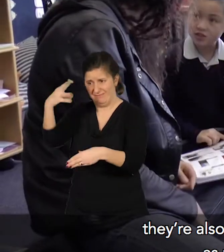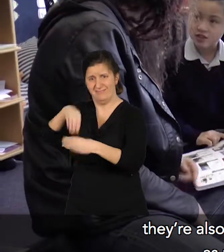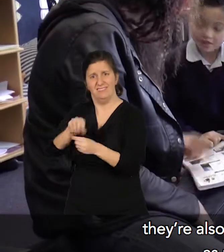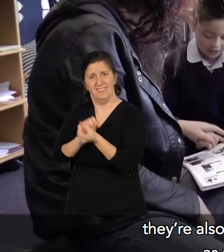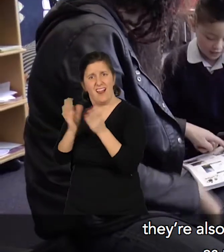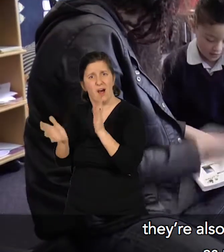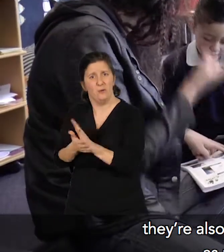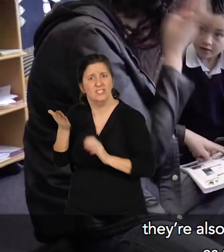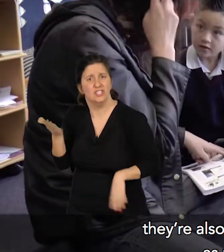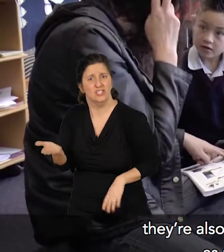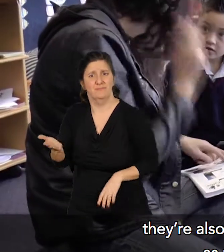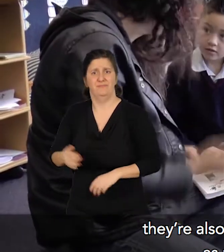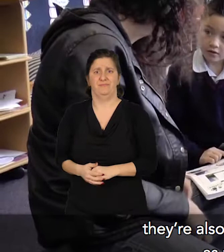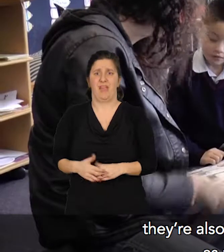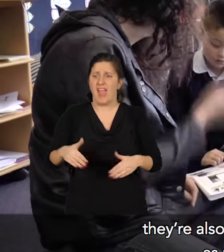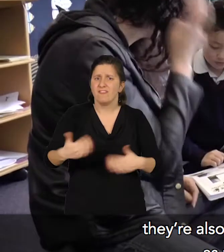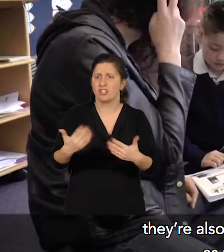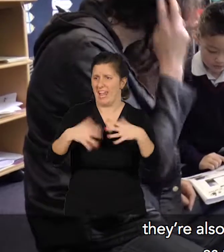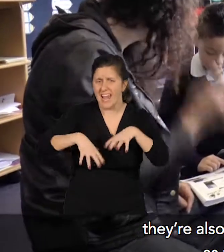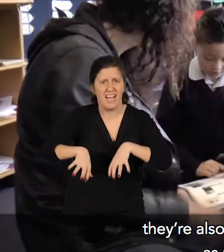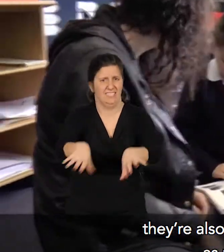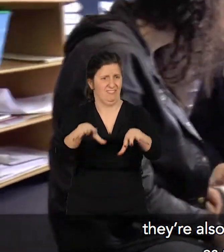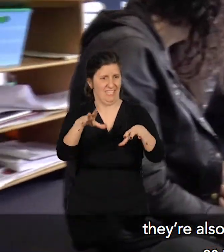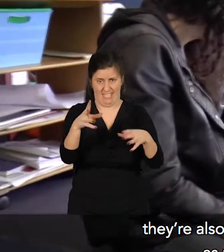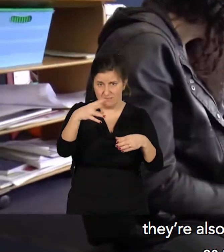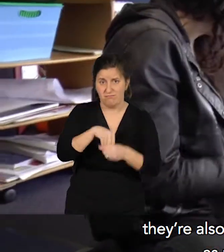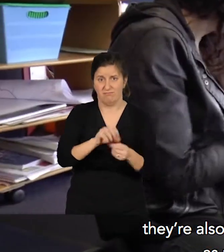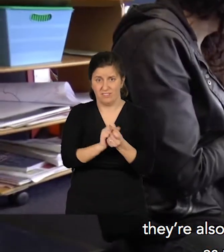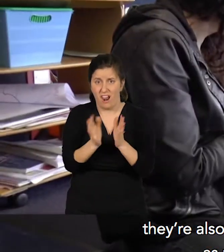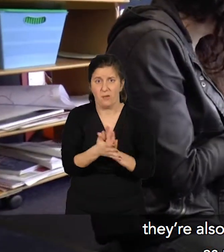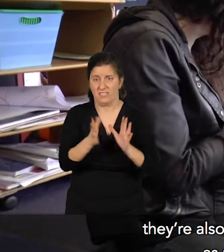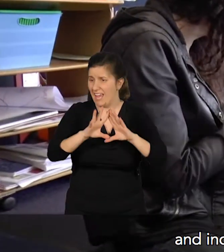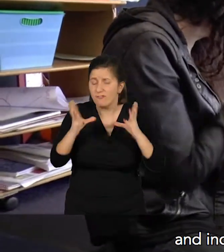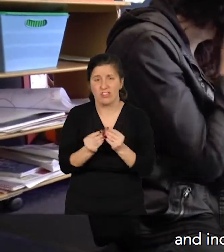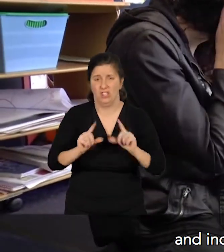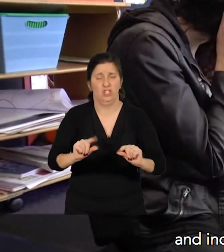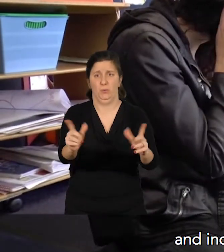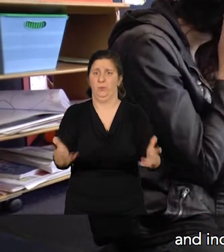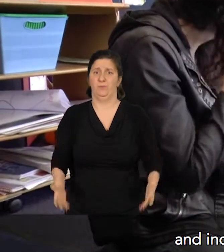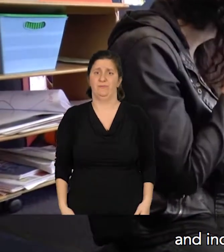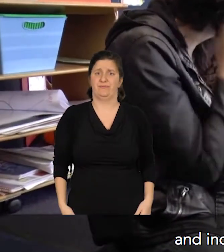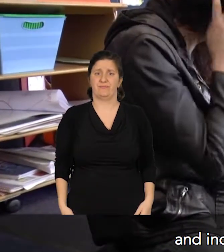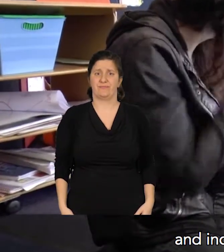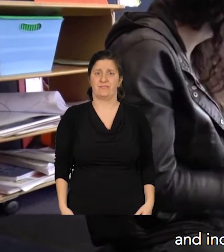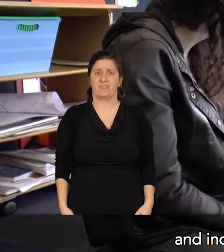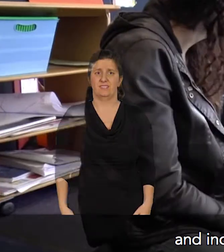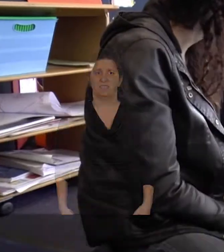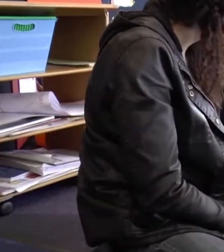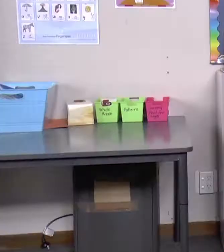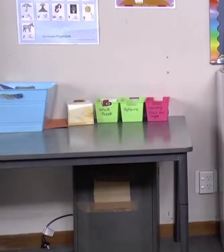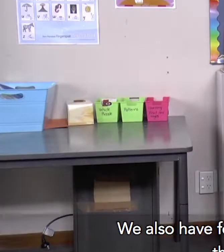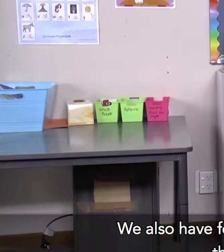also learning New Zealand Sign Language as part of their everyday activities, and including that in everything they